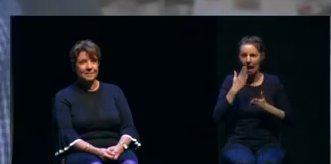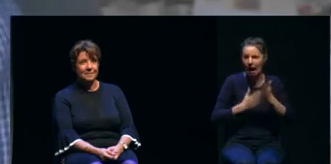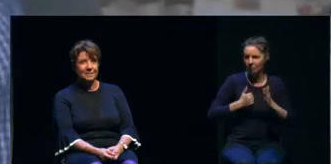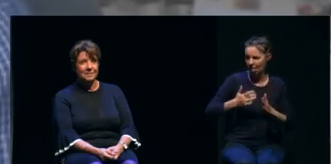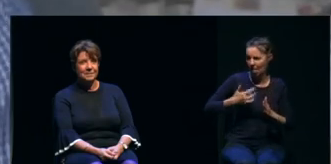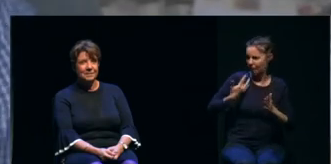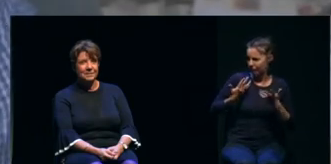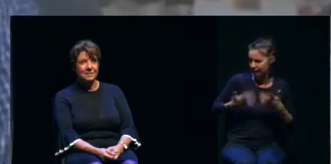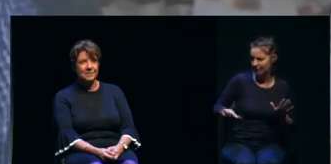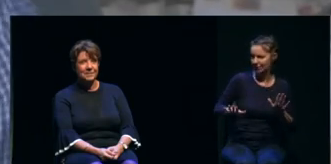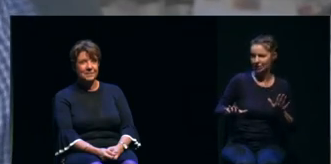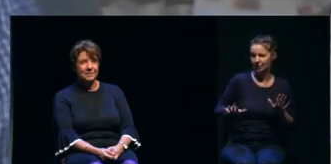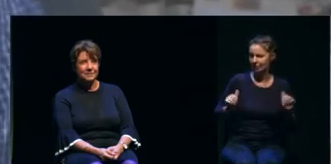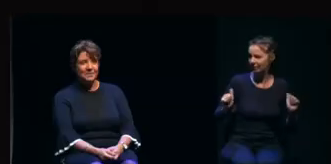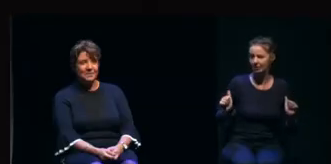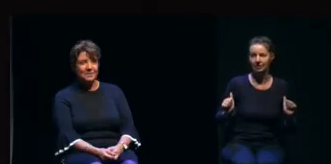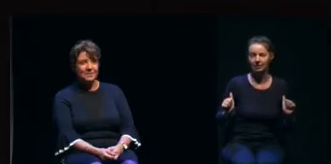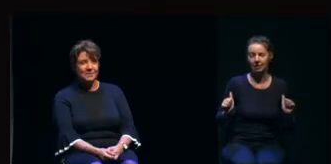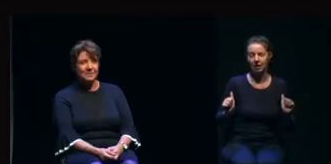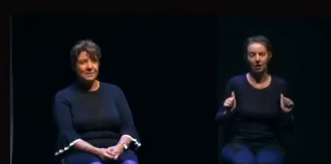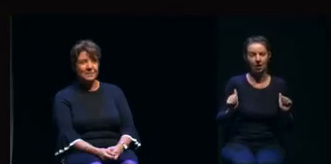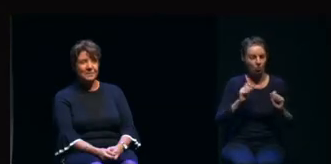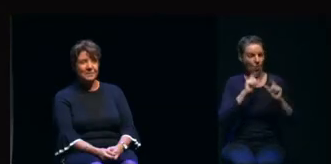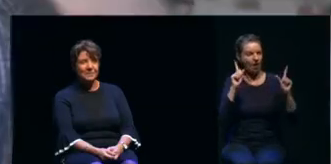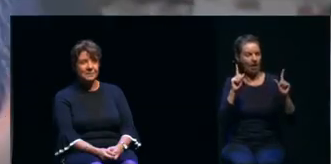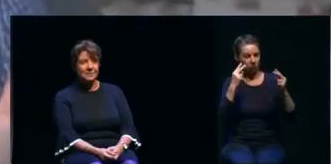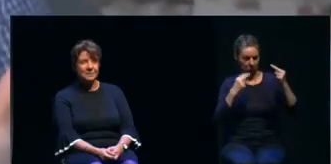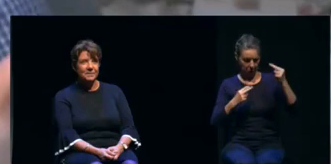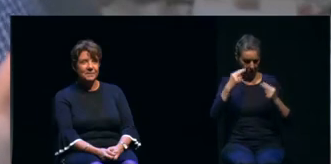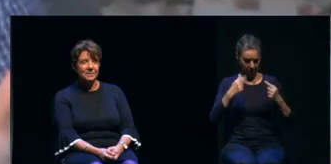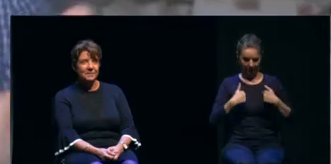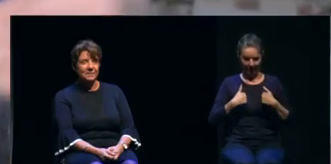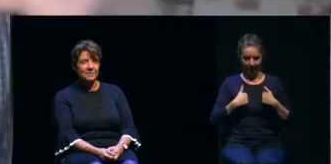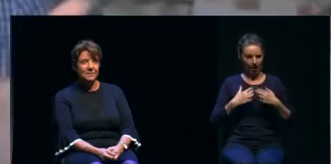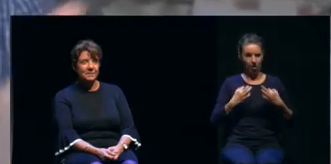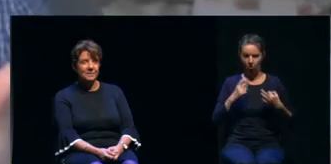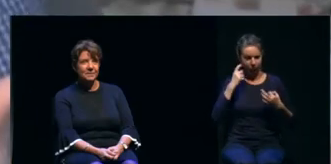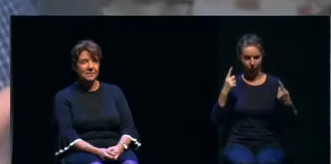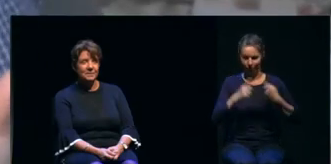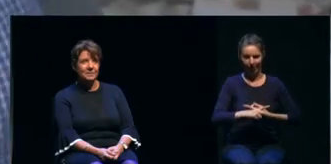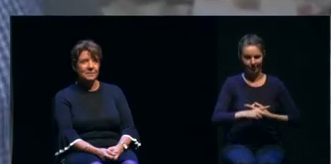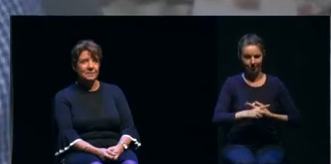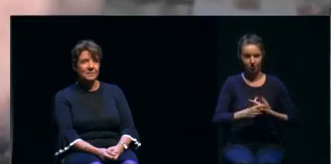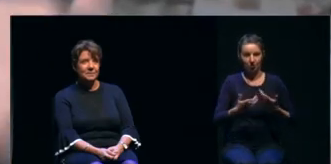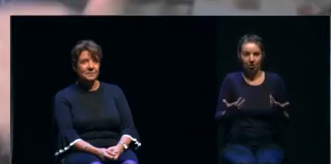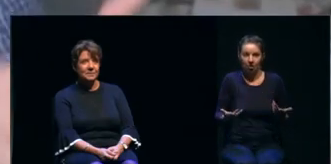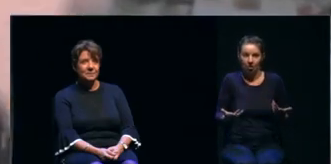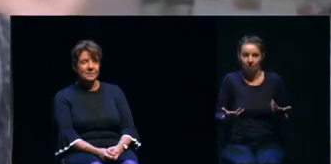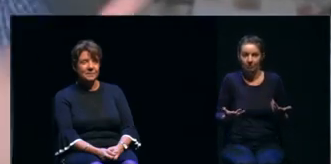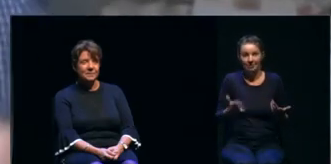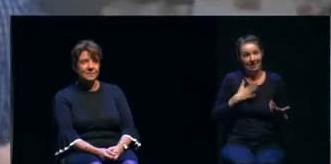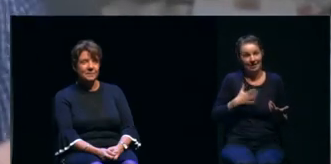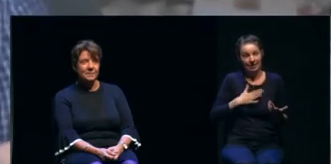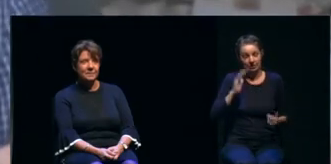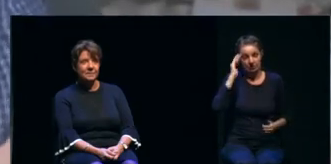kind of, I need to wake up and start thinking, this is me. It's not going to change. It's had 45 years to change. I'm just going to